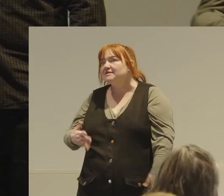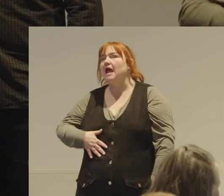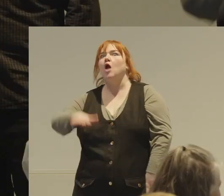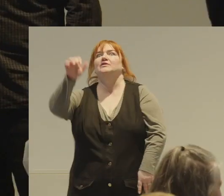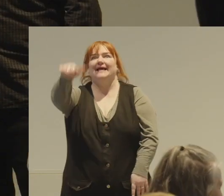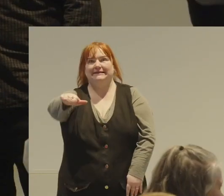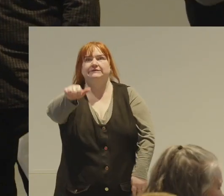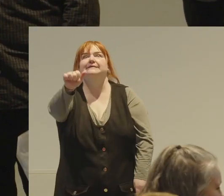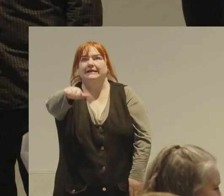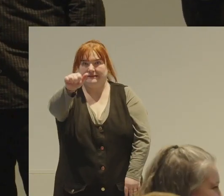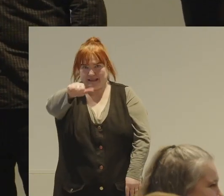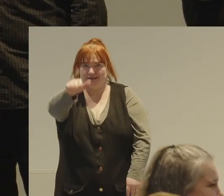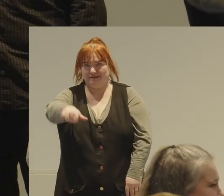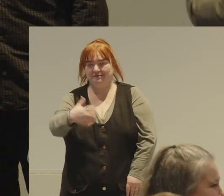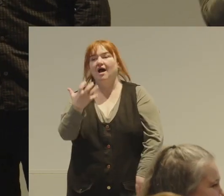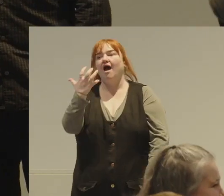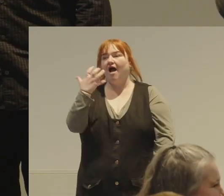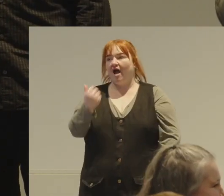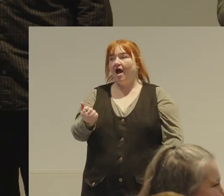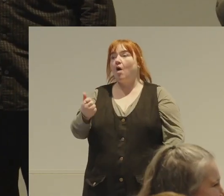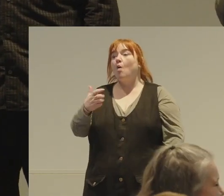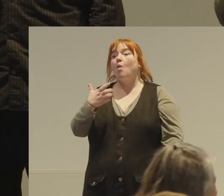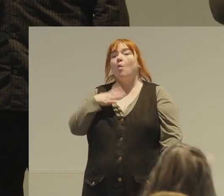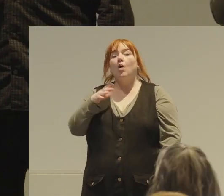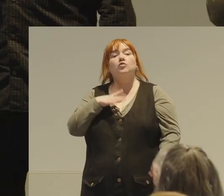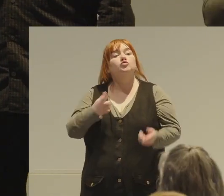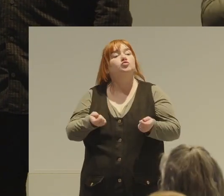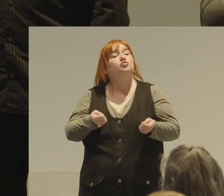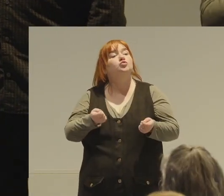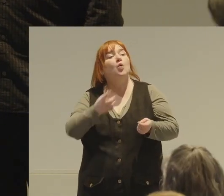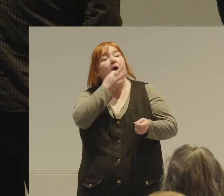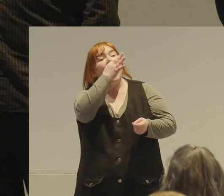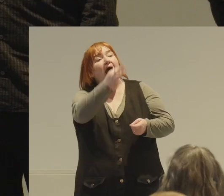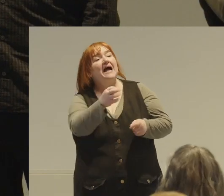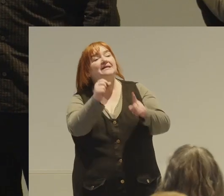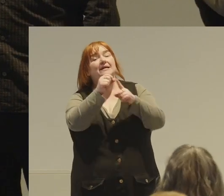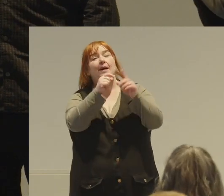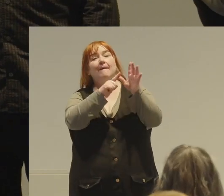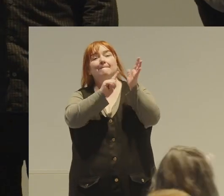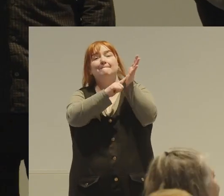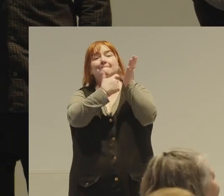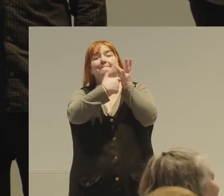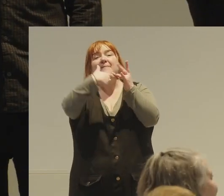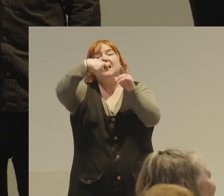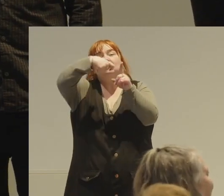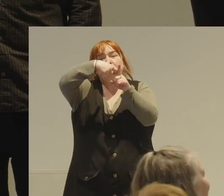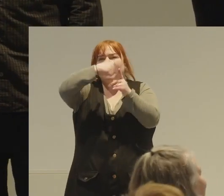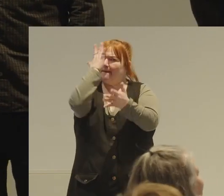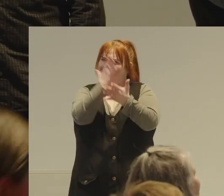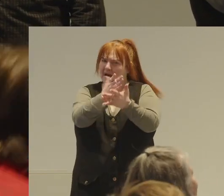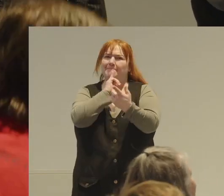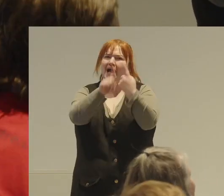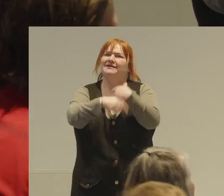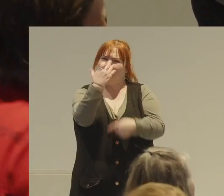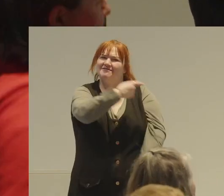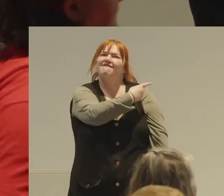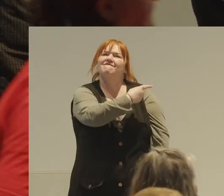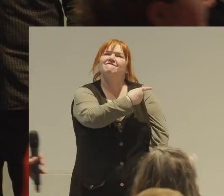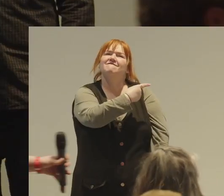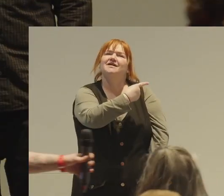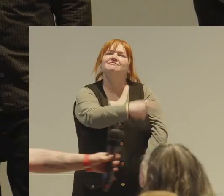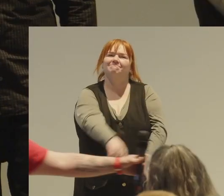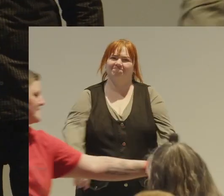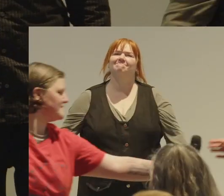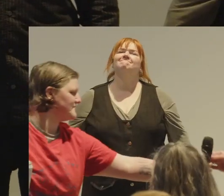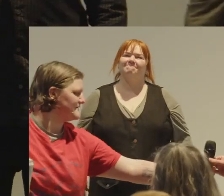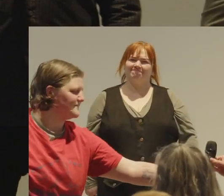do. Yes, so would like to bring up Patrick, and he will definitely have some answers about this. Brilliant. Here we go.